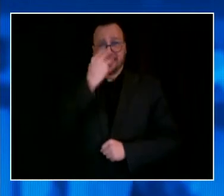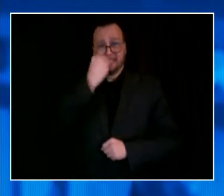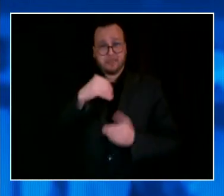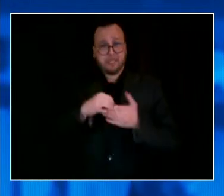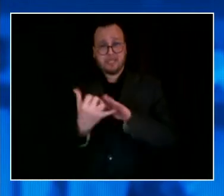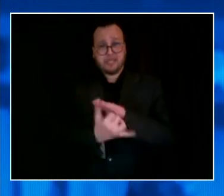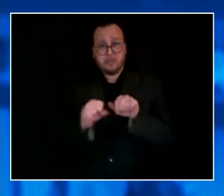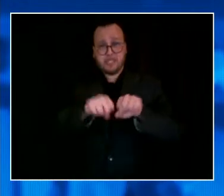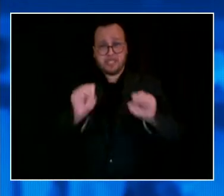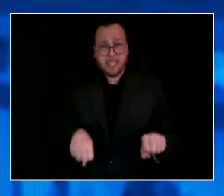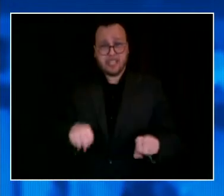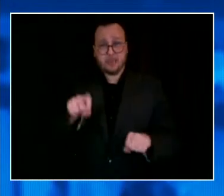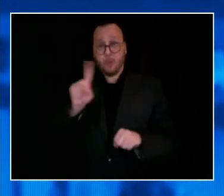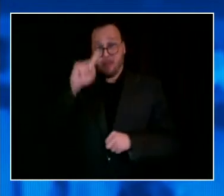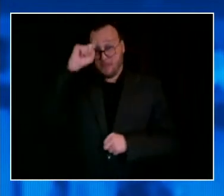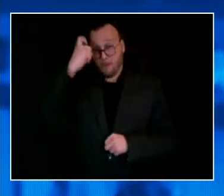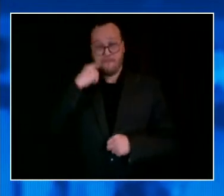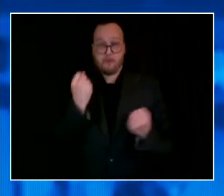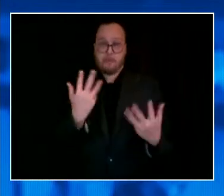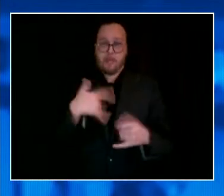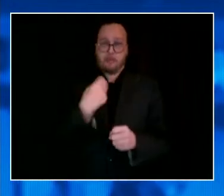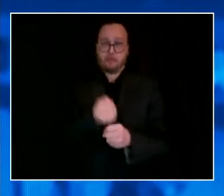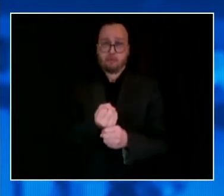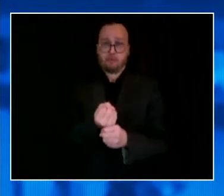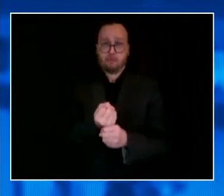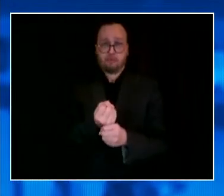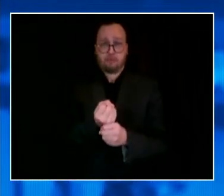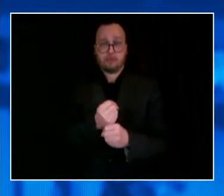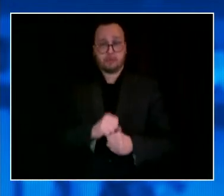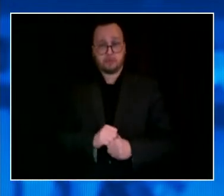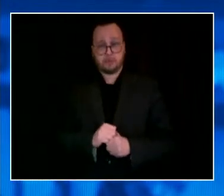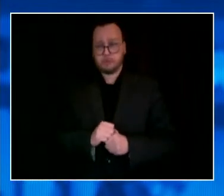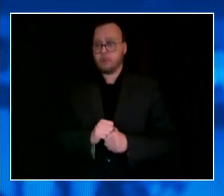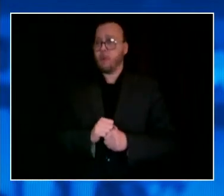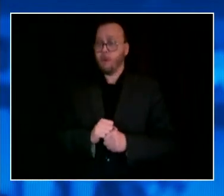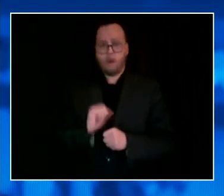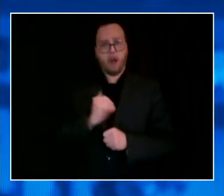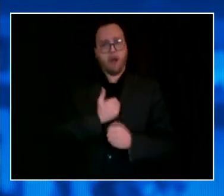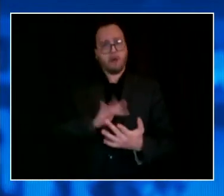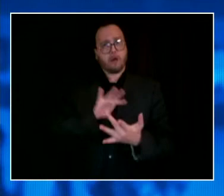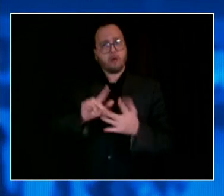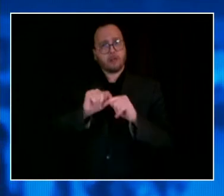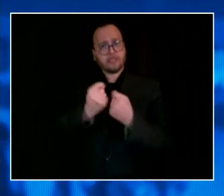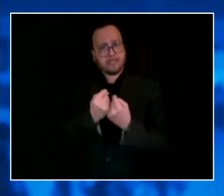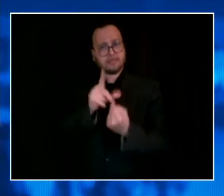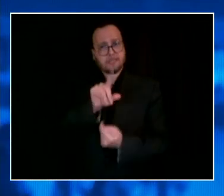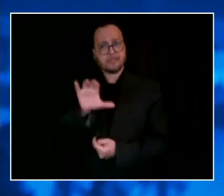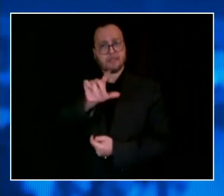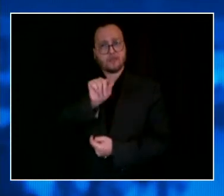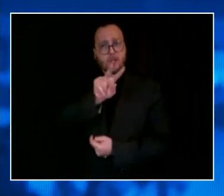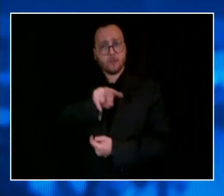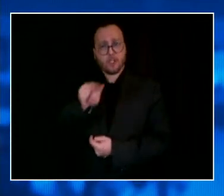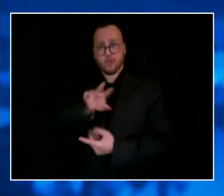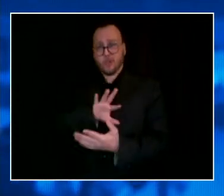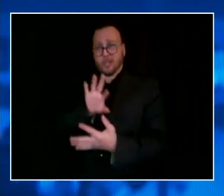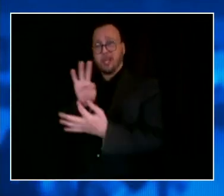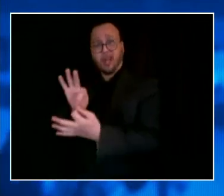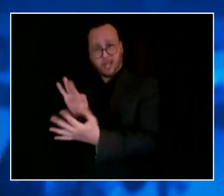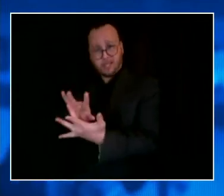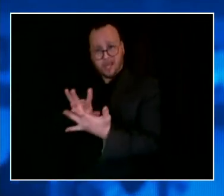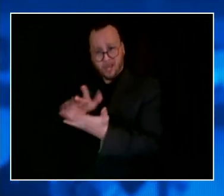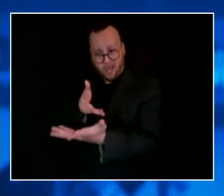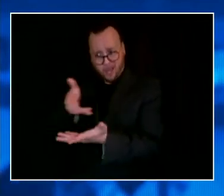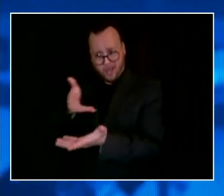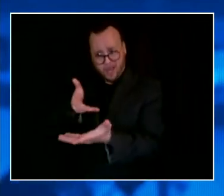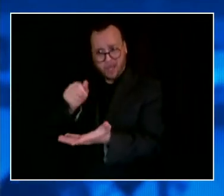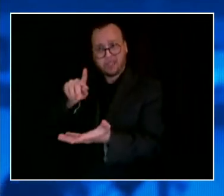Bronx for several years. After connecting with our outreach team in December of 2022, Antonio agreed